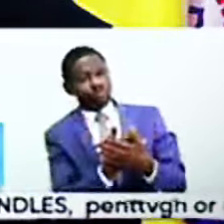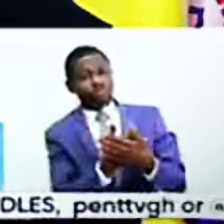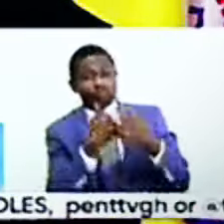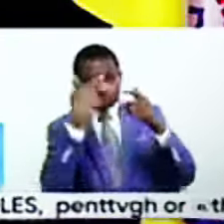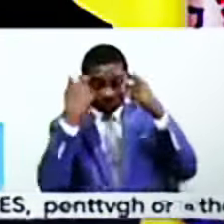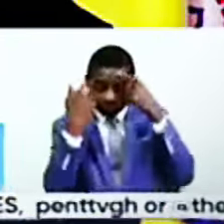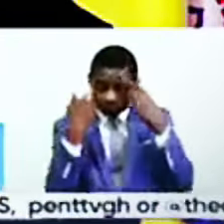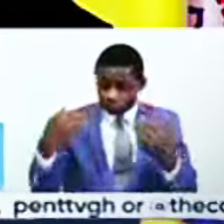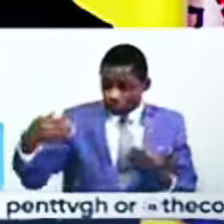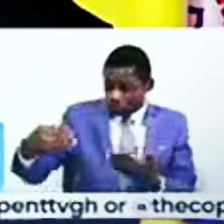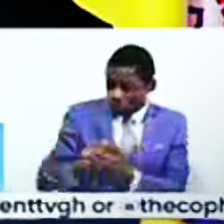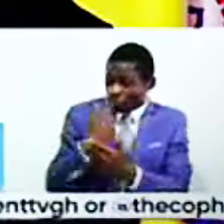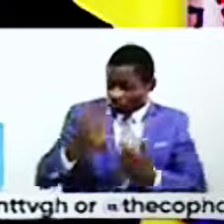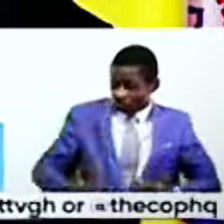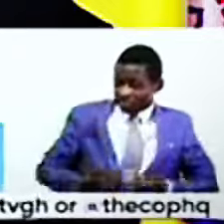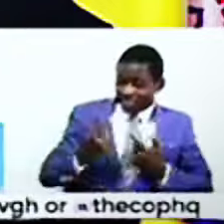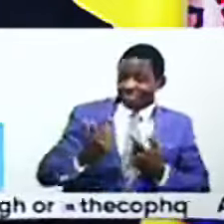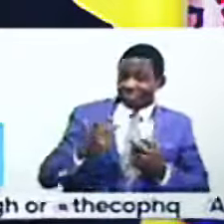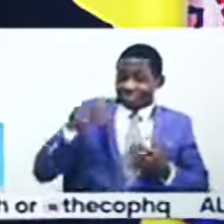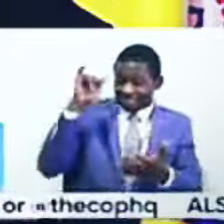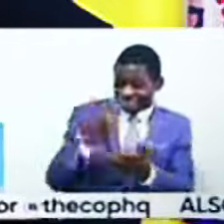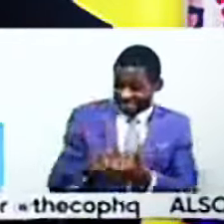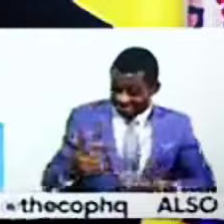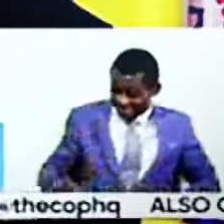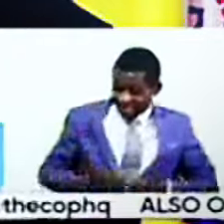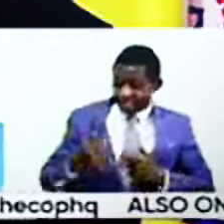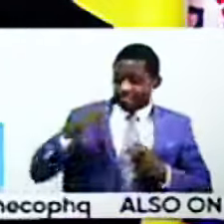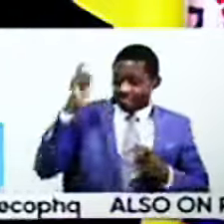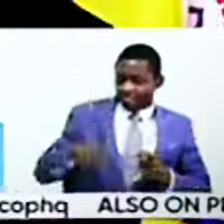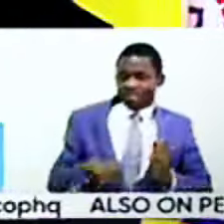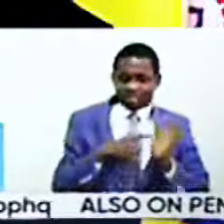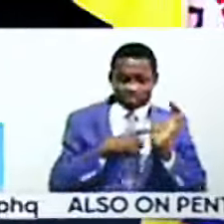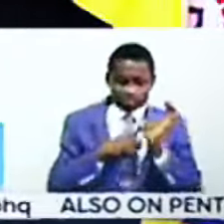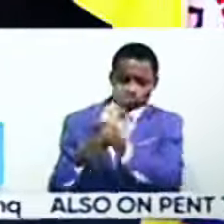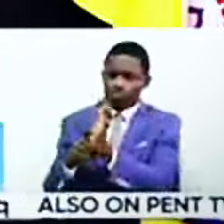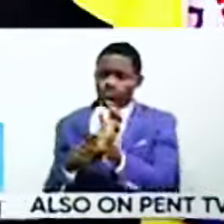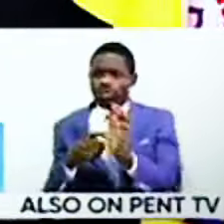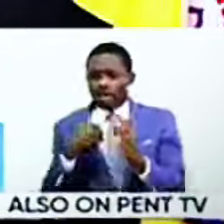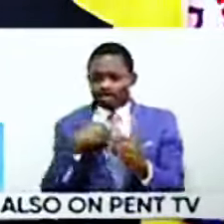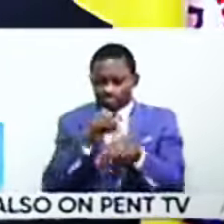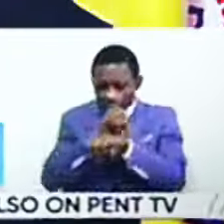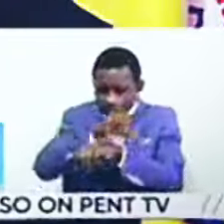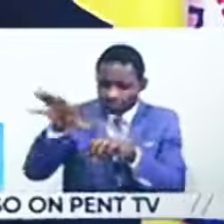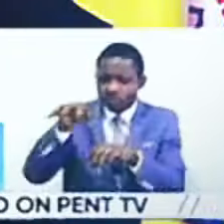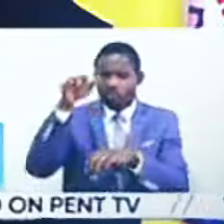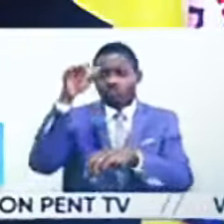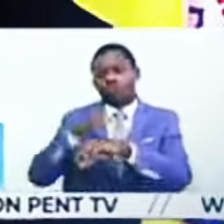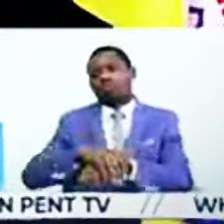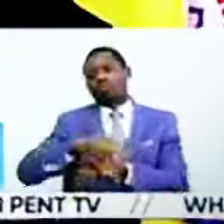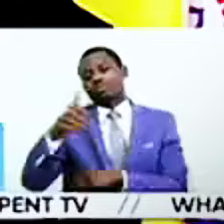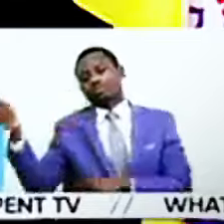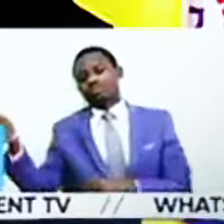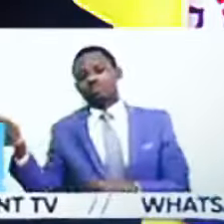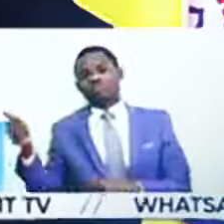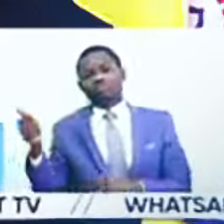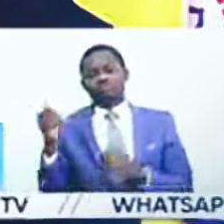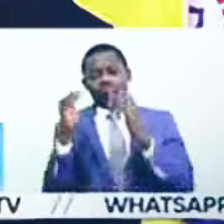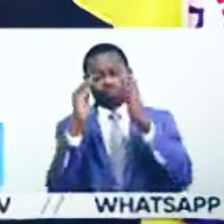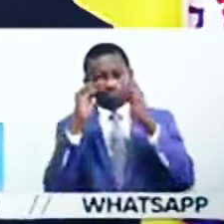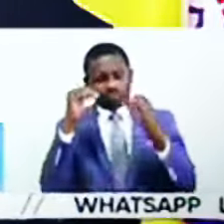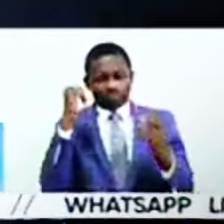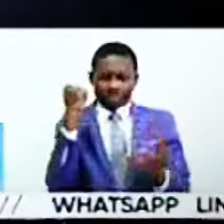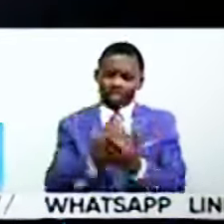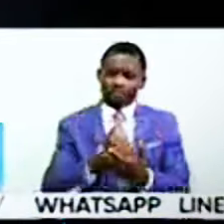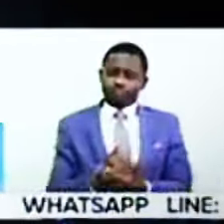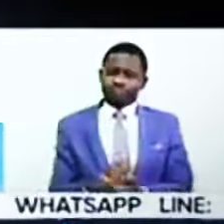eternal death, it is life. So it must produce effects. If he said, da enkwano, eye da enkwa, enye owo,